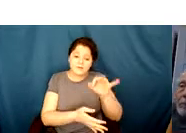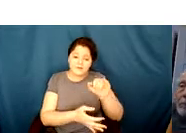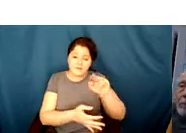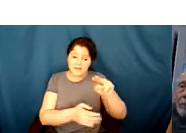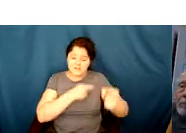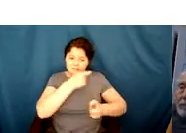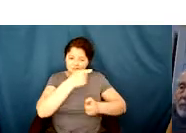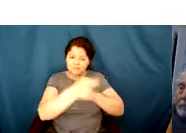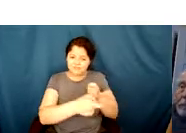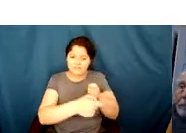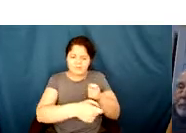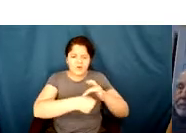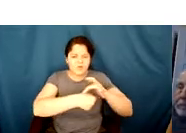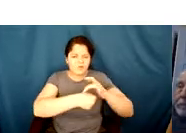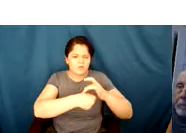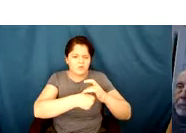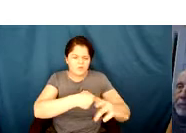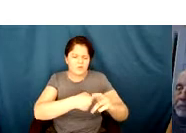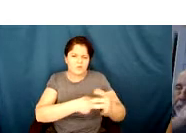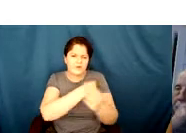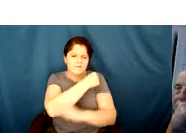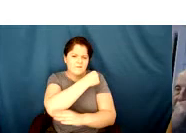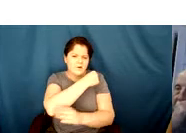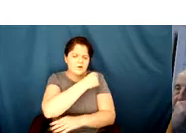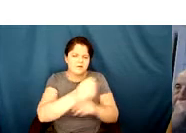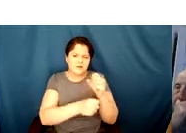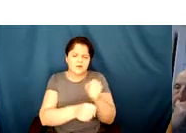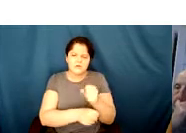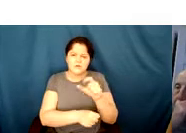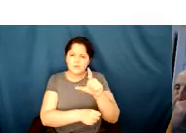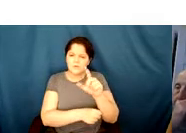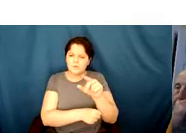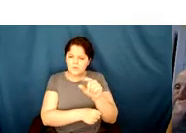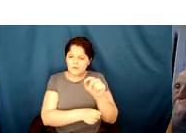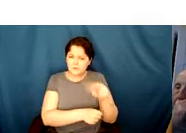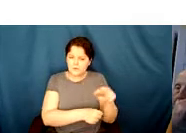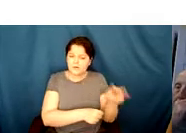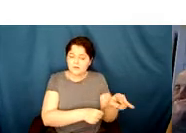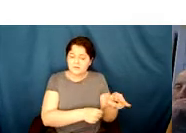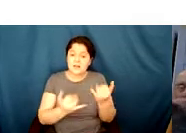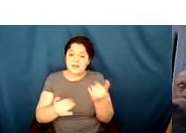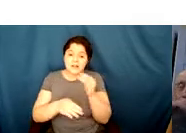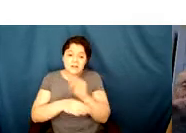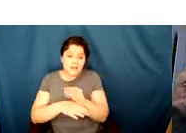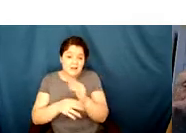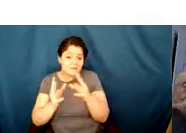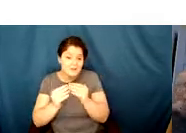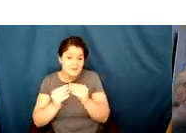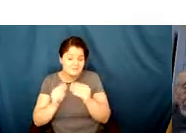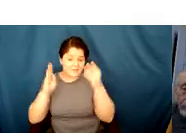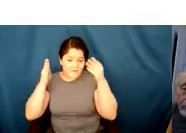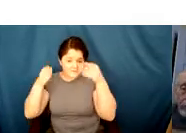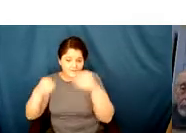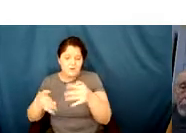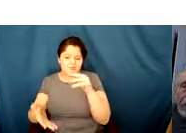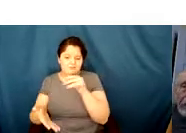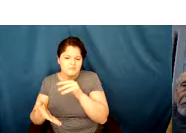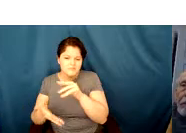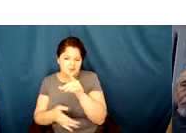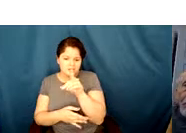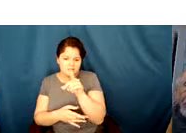early fall of 2022. While tonight's meeting is dedicated to studying the